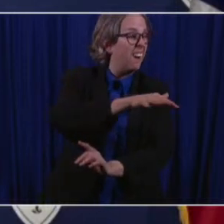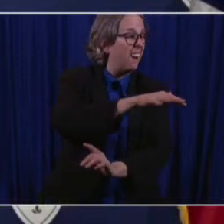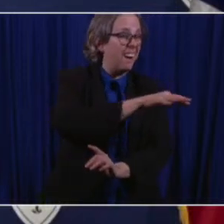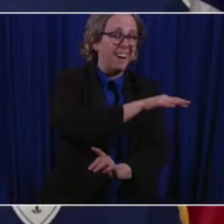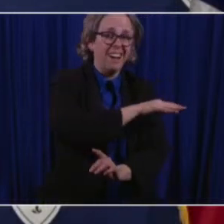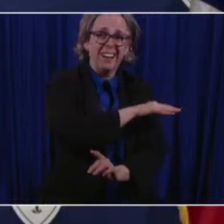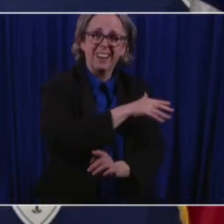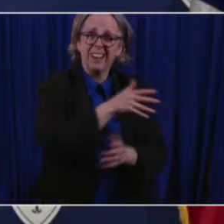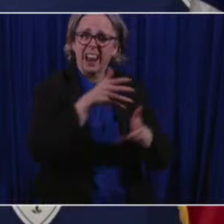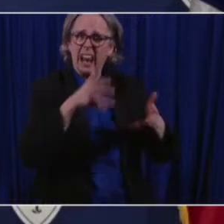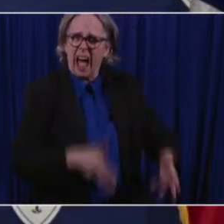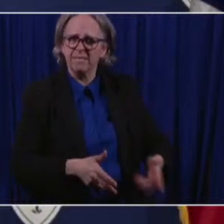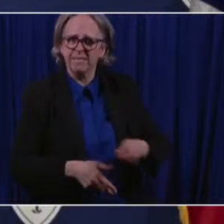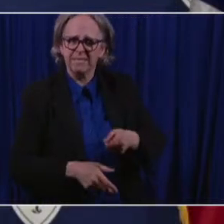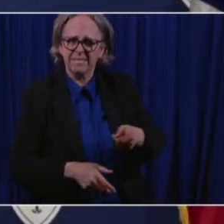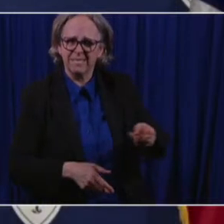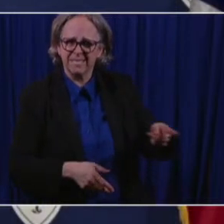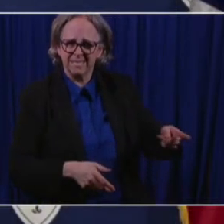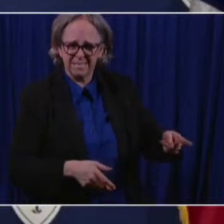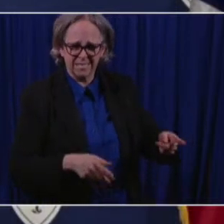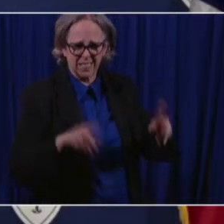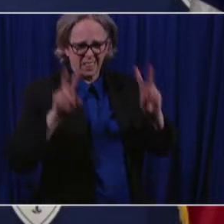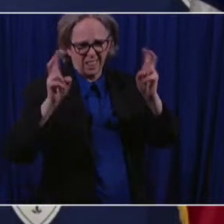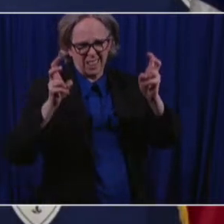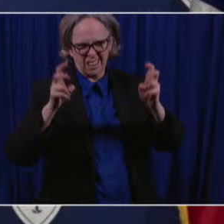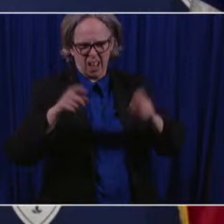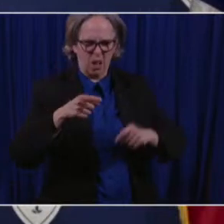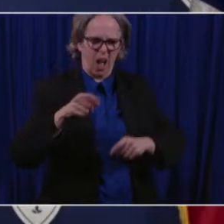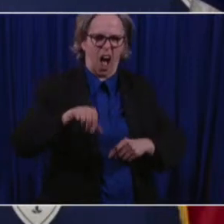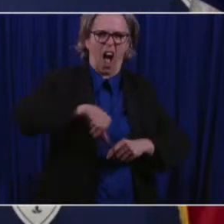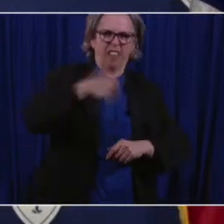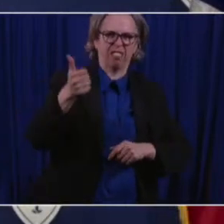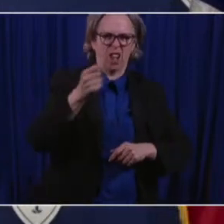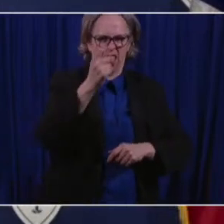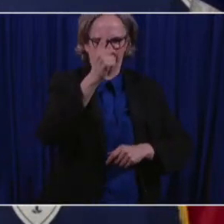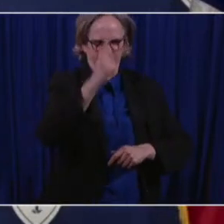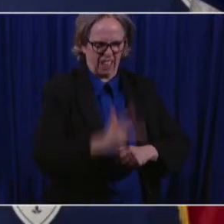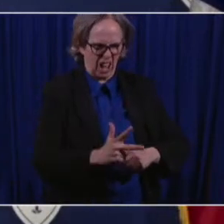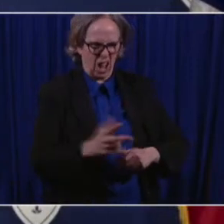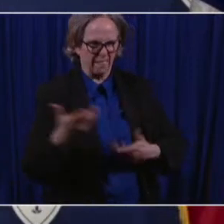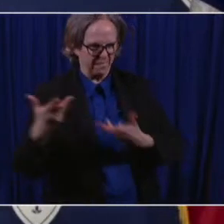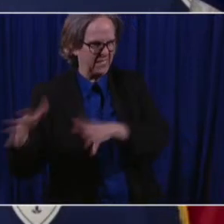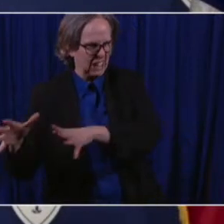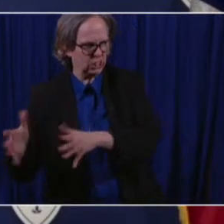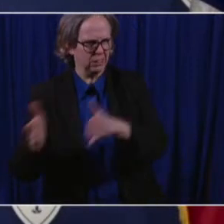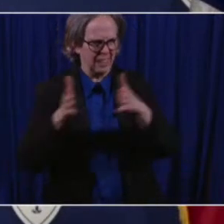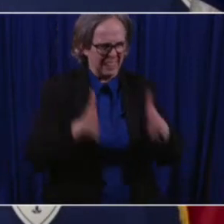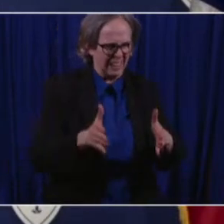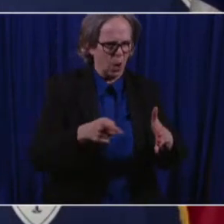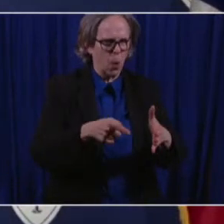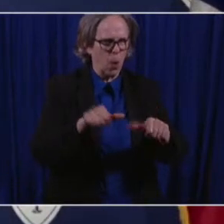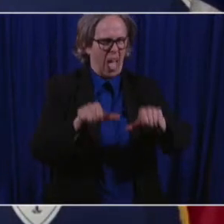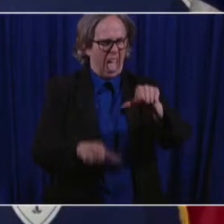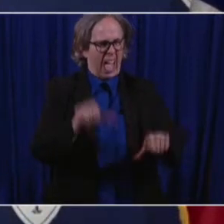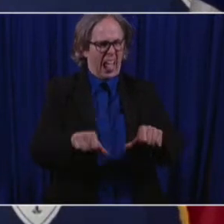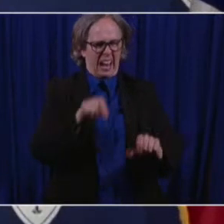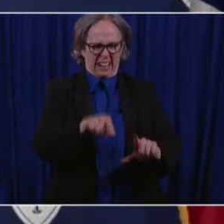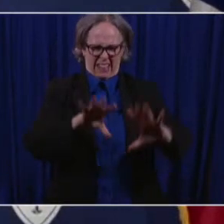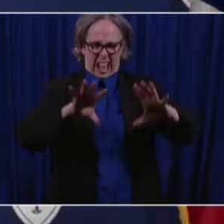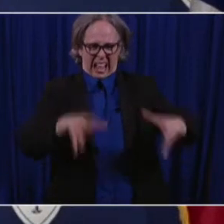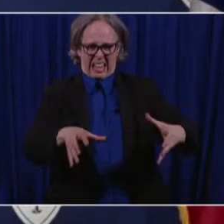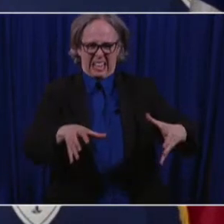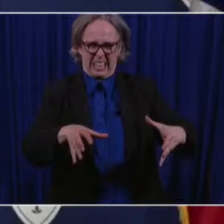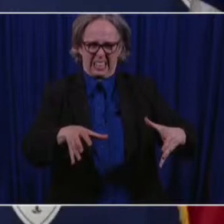And the next third are people, you know, it's not that people necessarily are against doing it. They just haven't got around to it in some